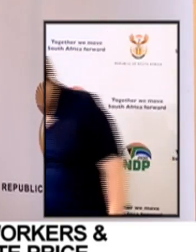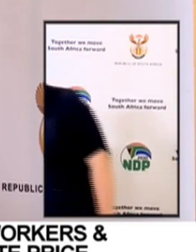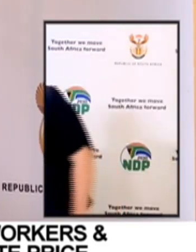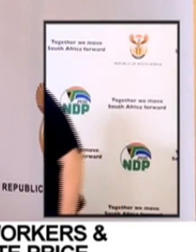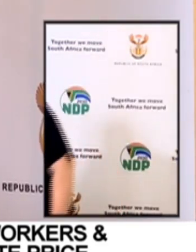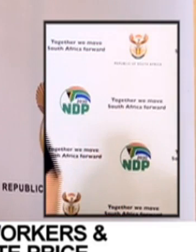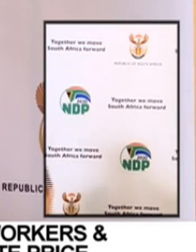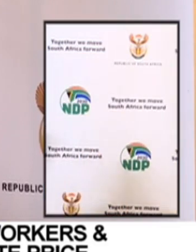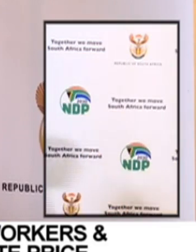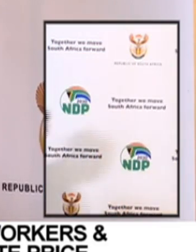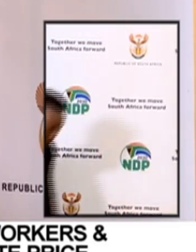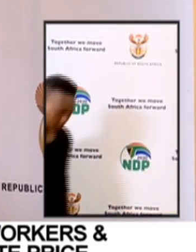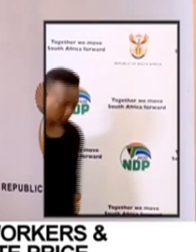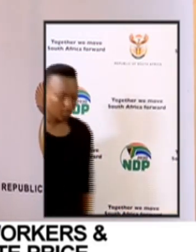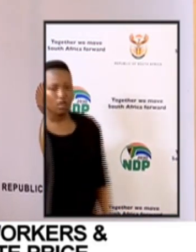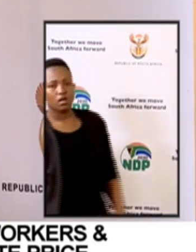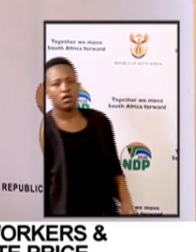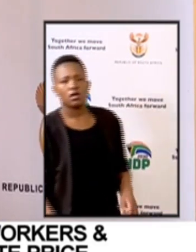other employees,